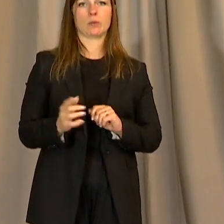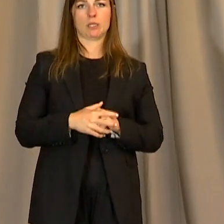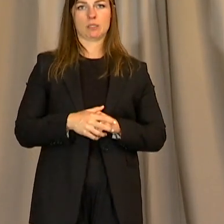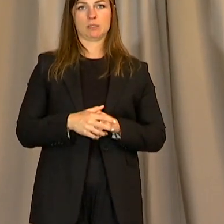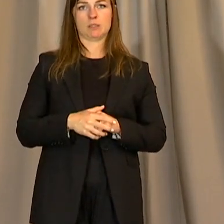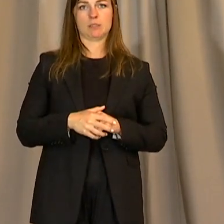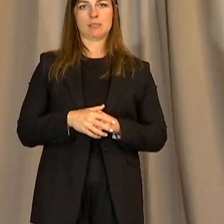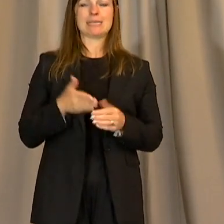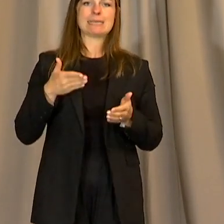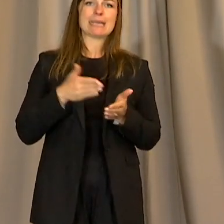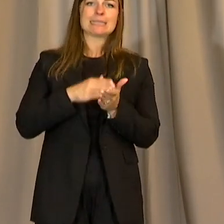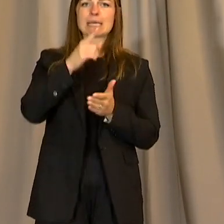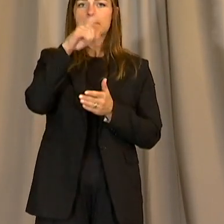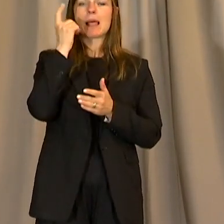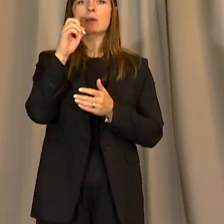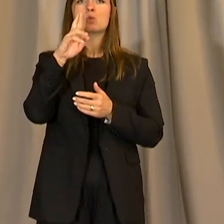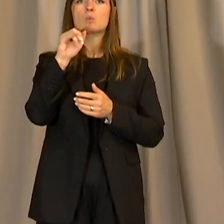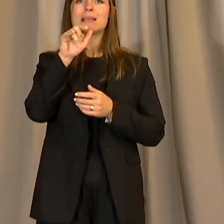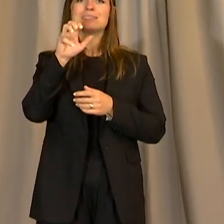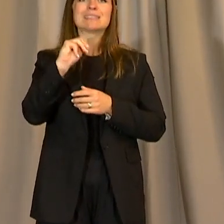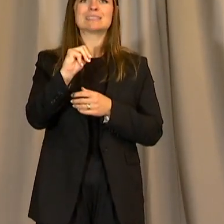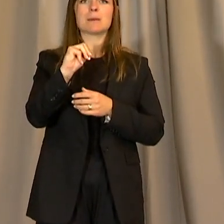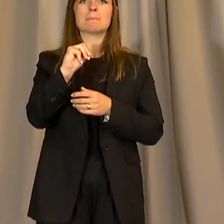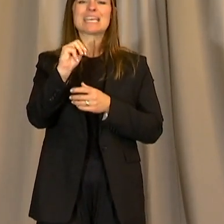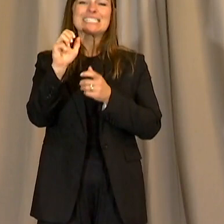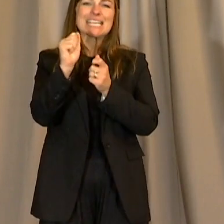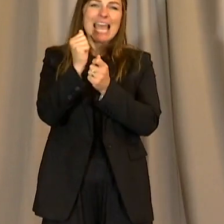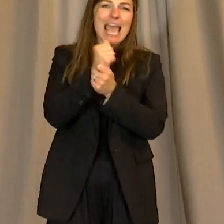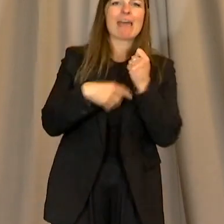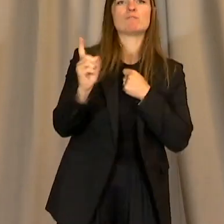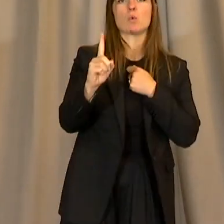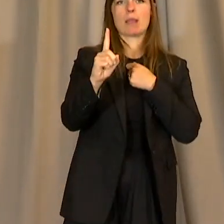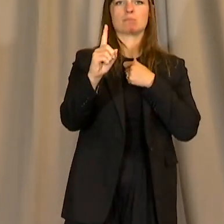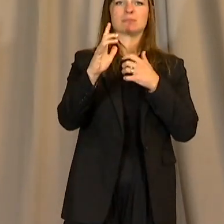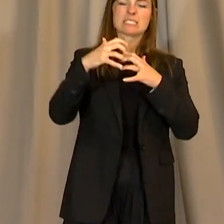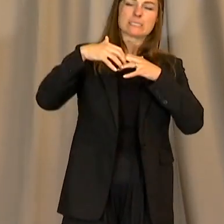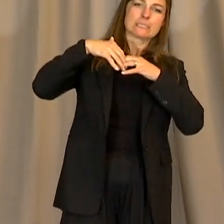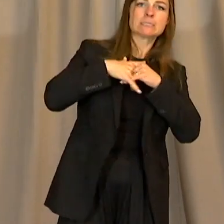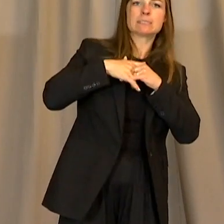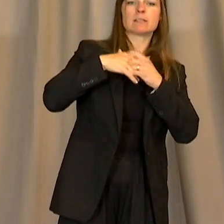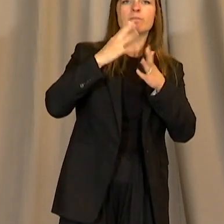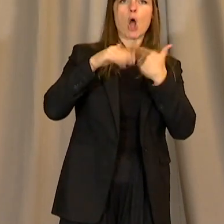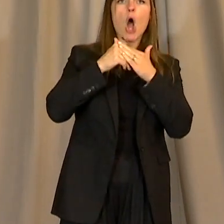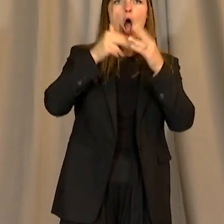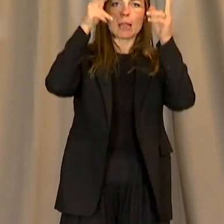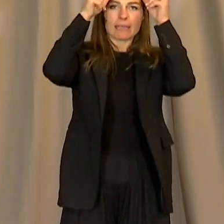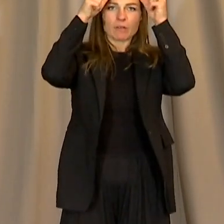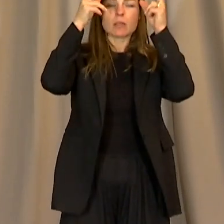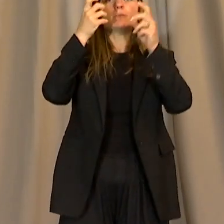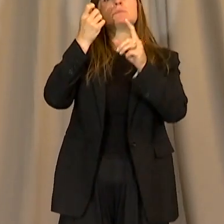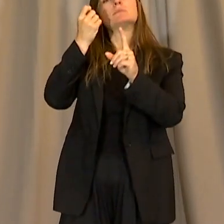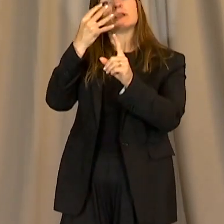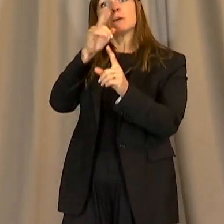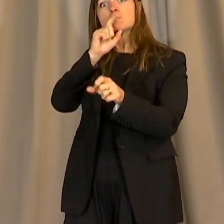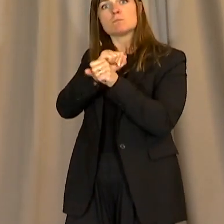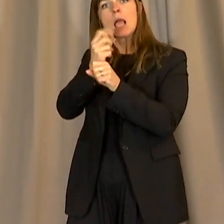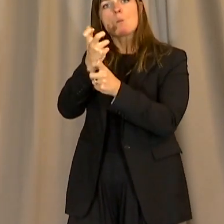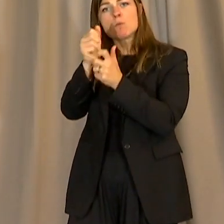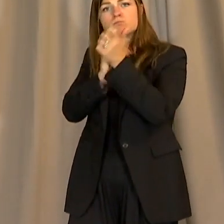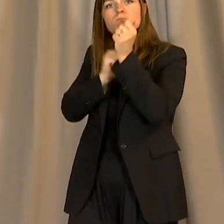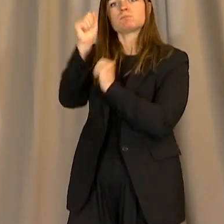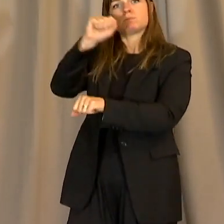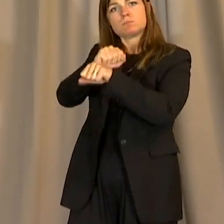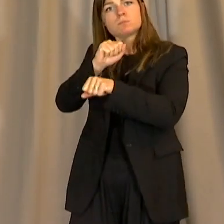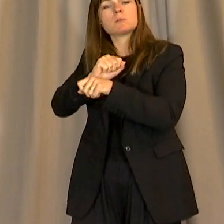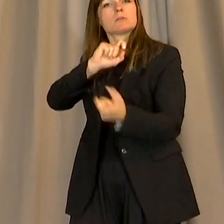racism is everywhere. It's the root of all evil. So if I want to really do the hard work of changing